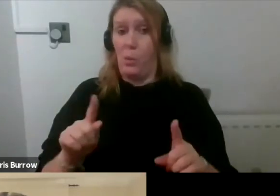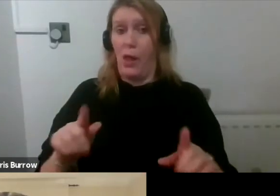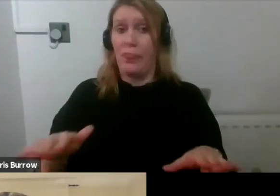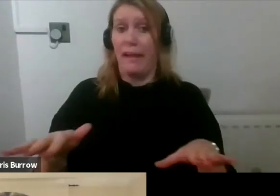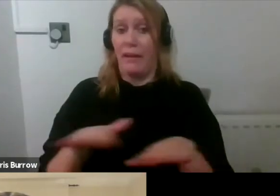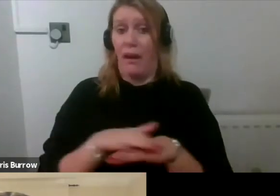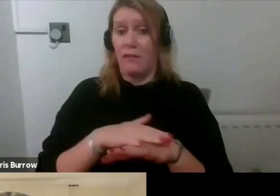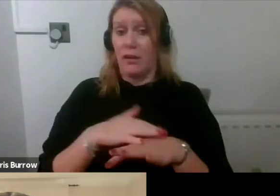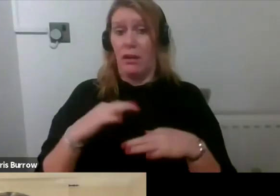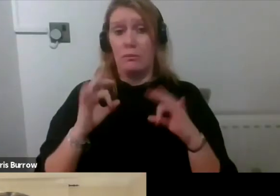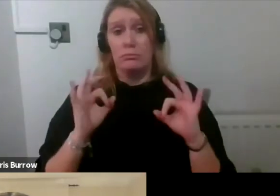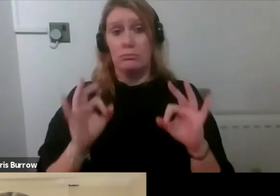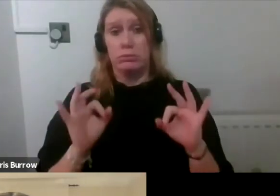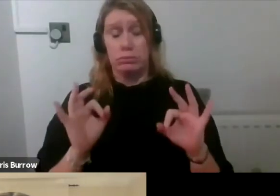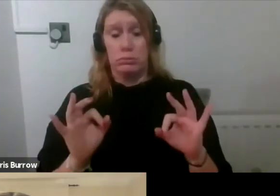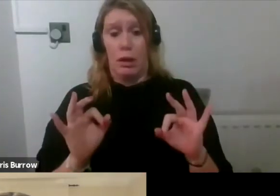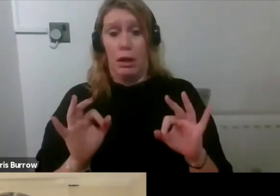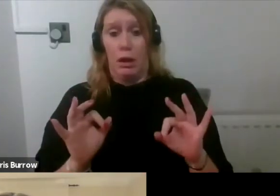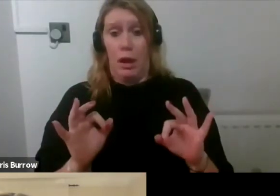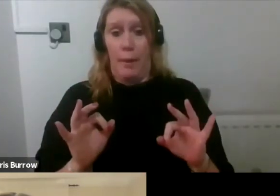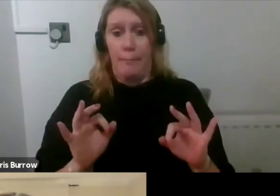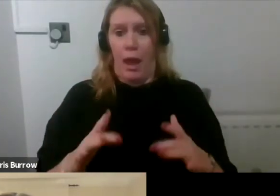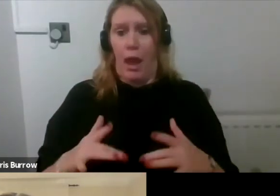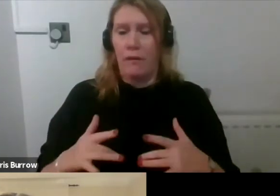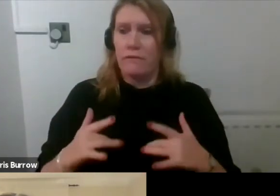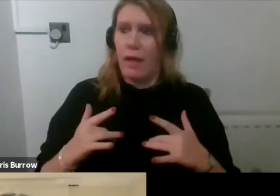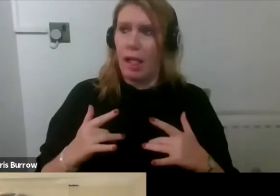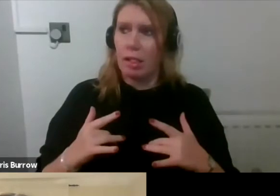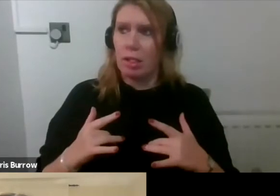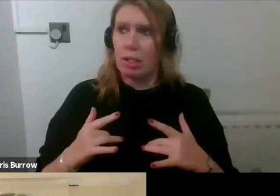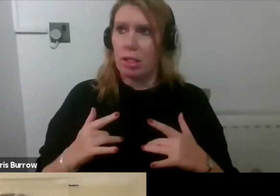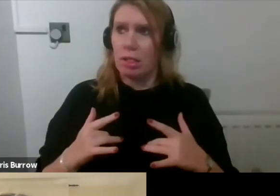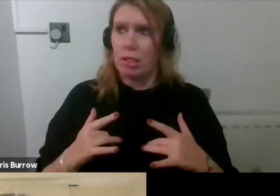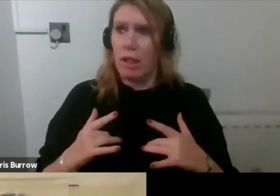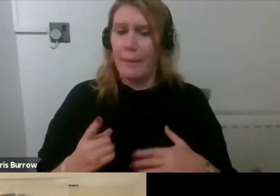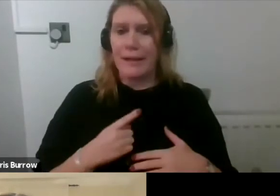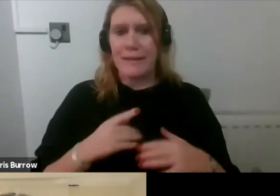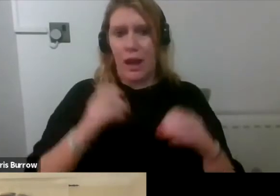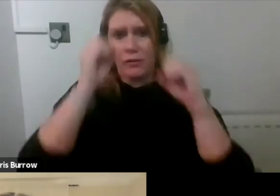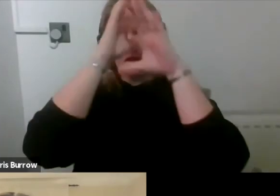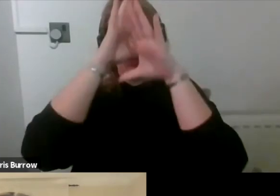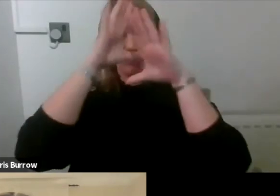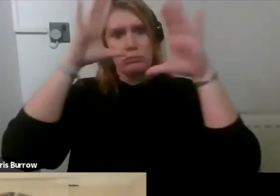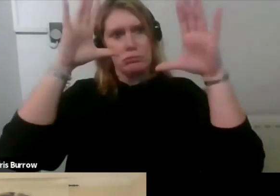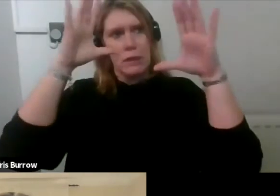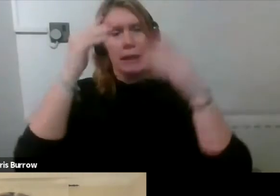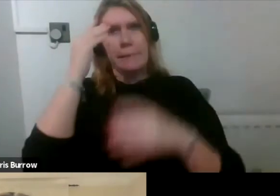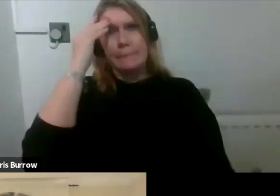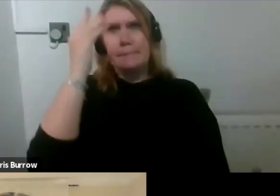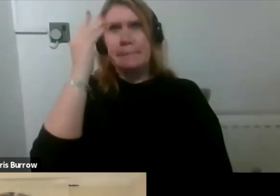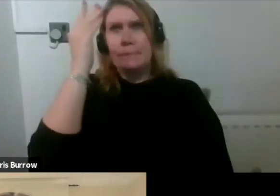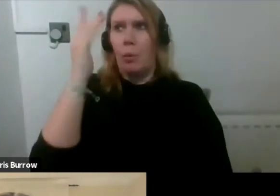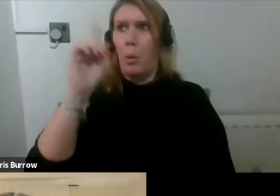punk. But I found myself daydreaming about what would have happened if they'd gone further,